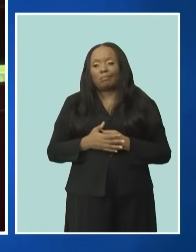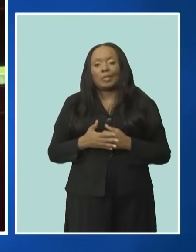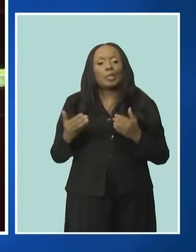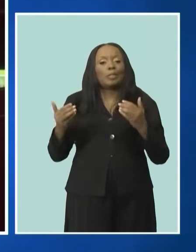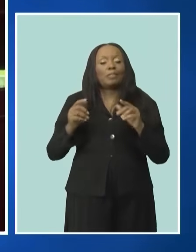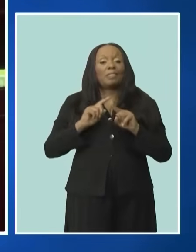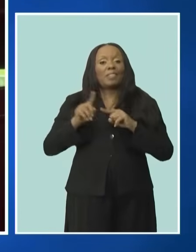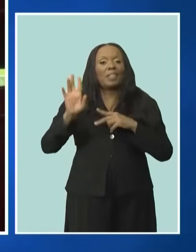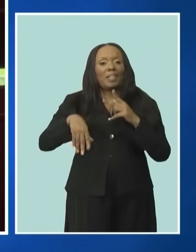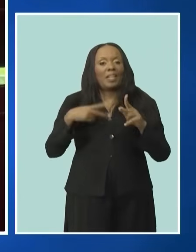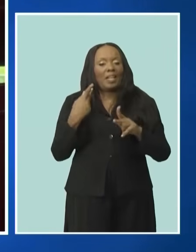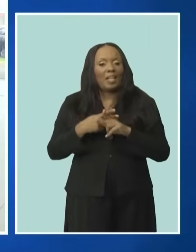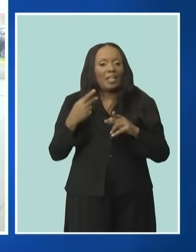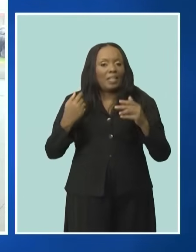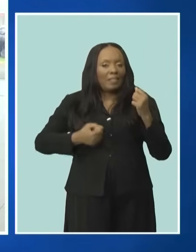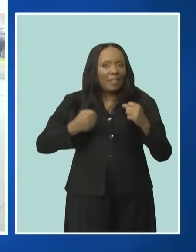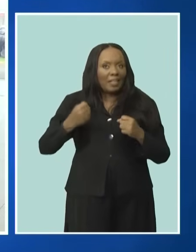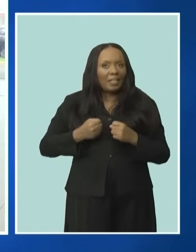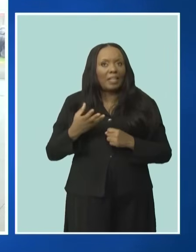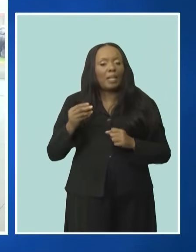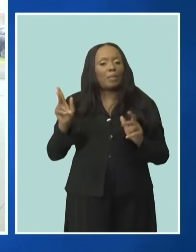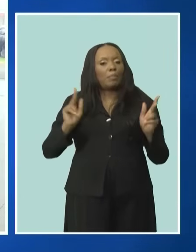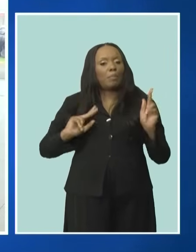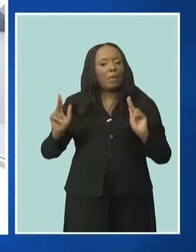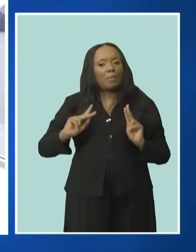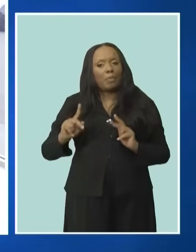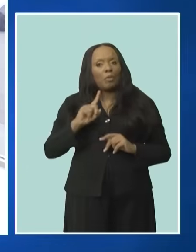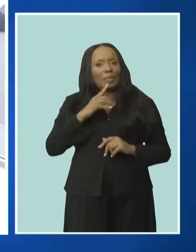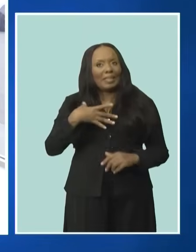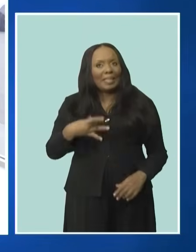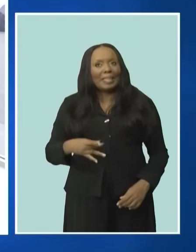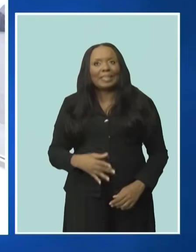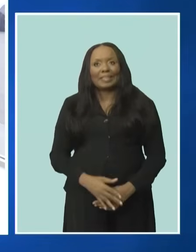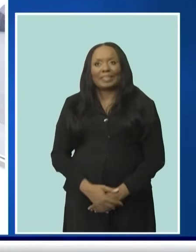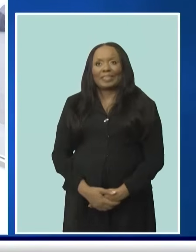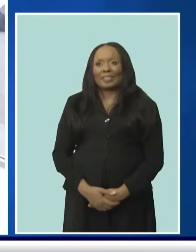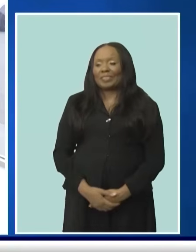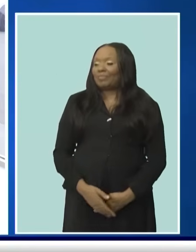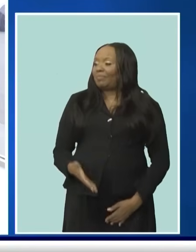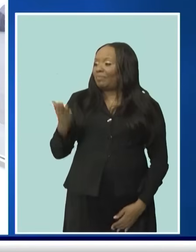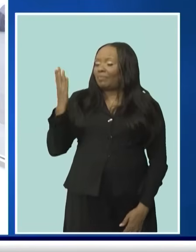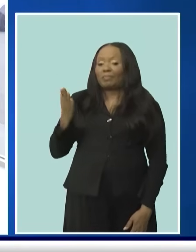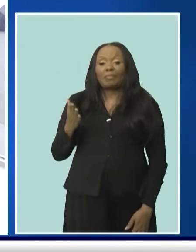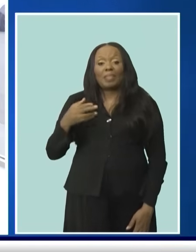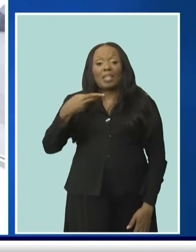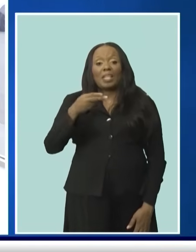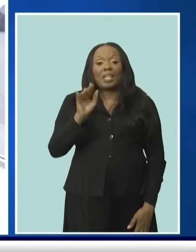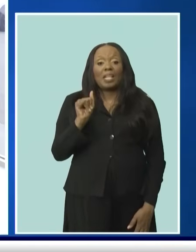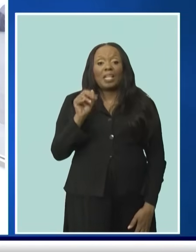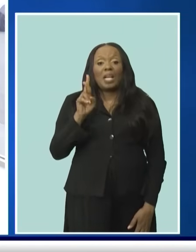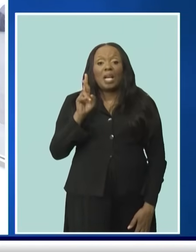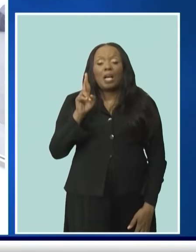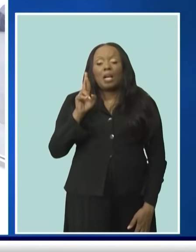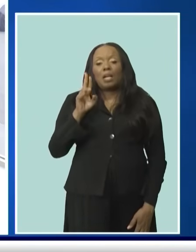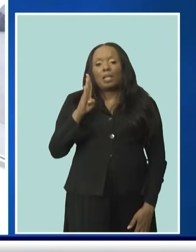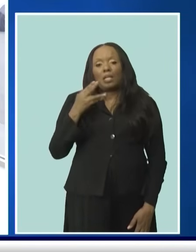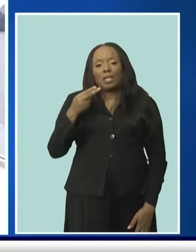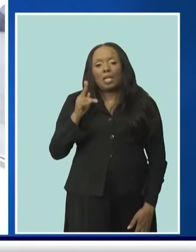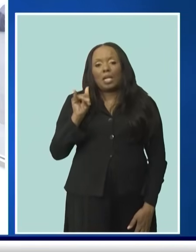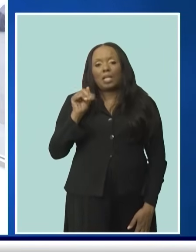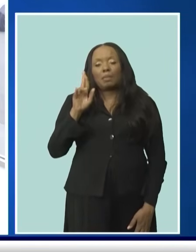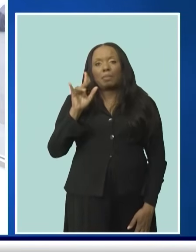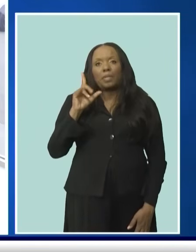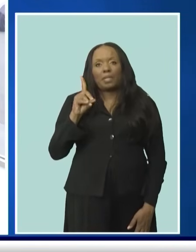Barbados has been well received and there's more to come. The beauty of hybrid vehicles, plug-in hybrid vehicles, hybrid